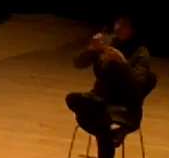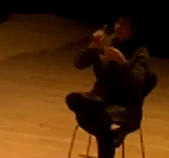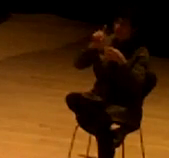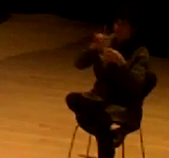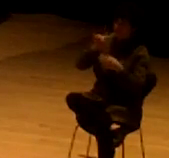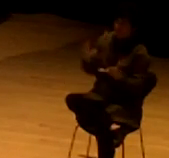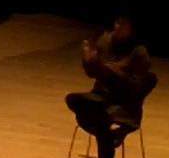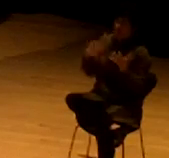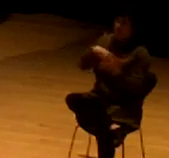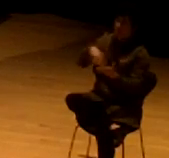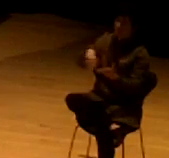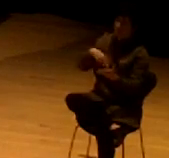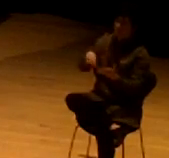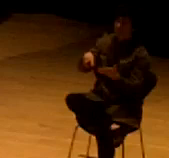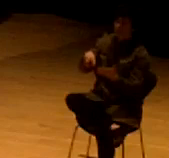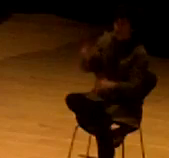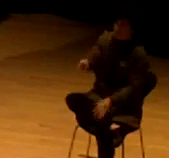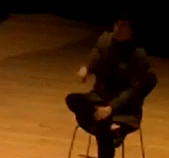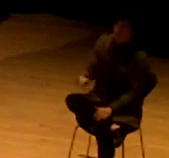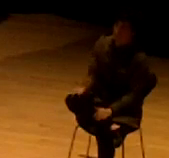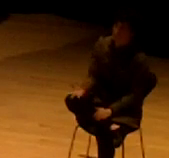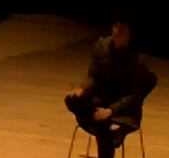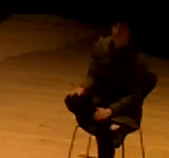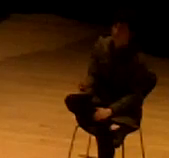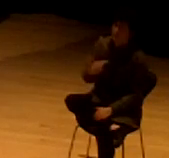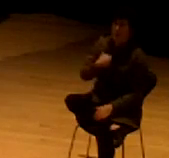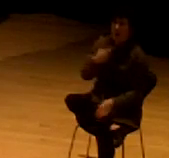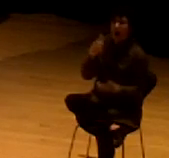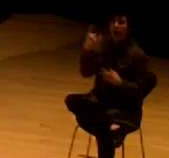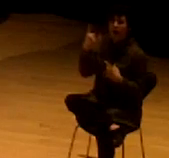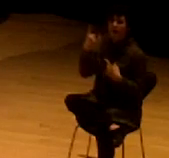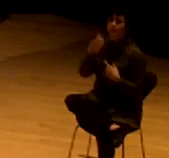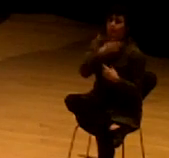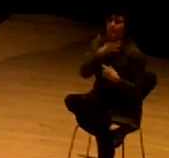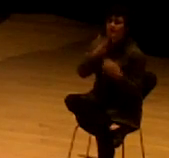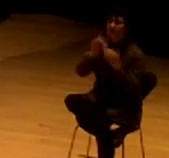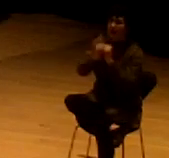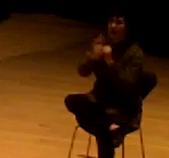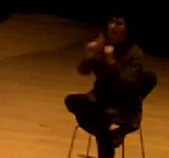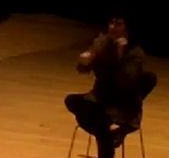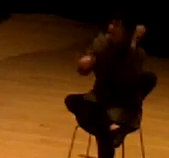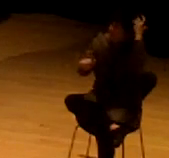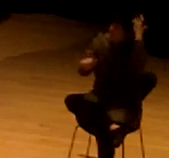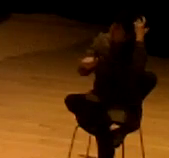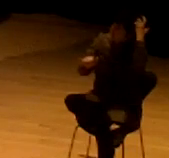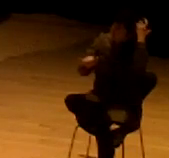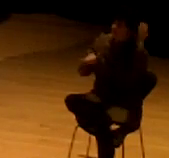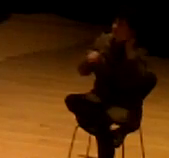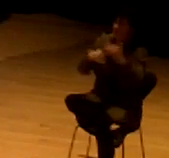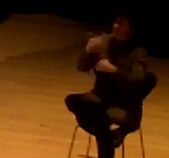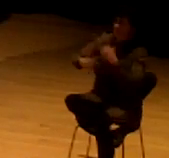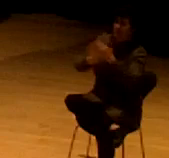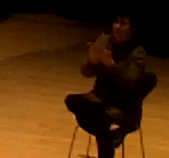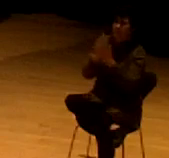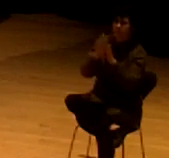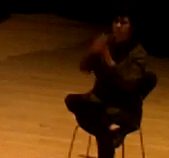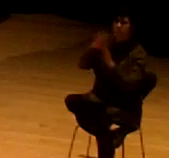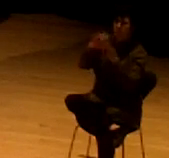body work to dance to now the film, how that's evolved for each of you, and maybe how you were